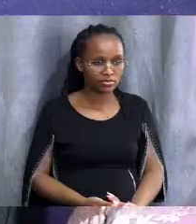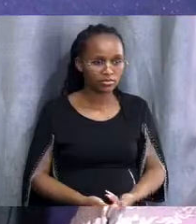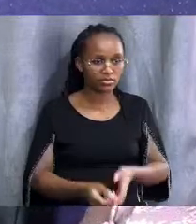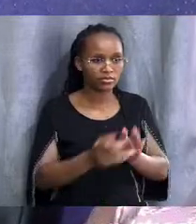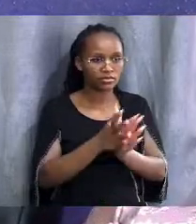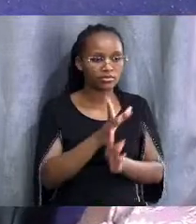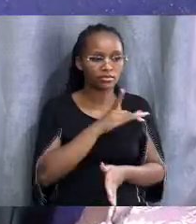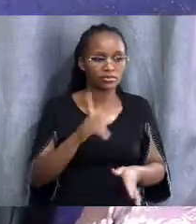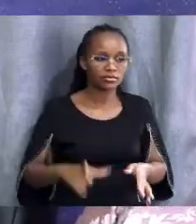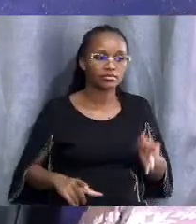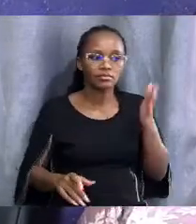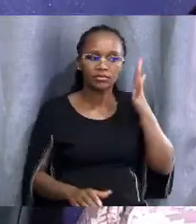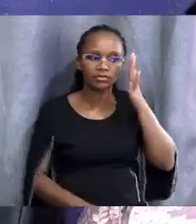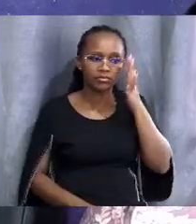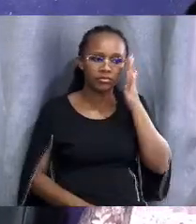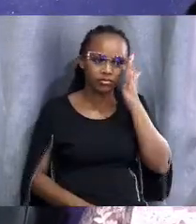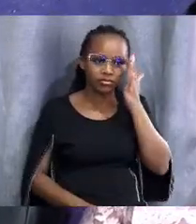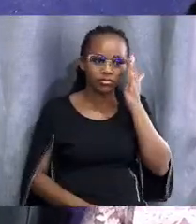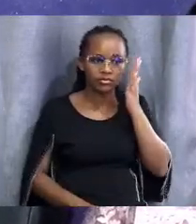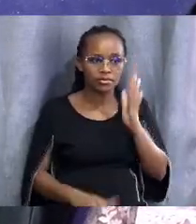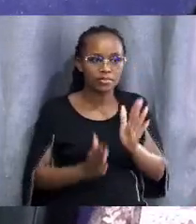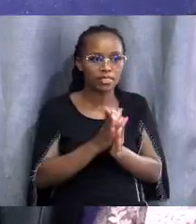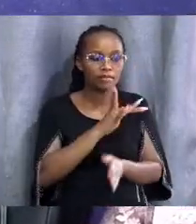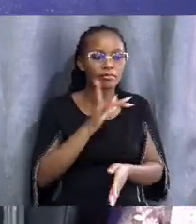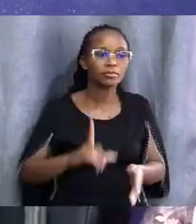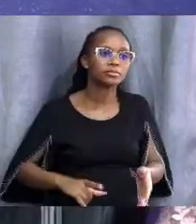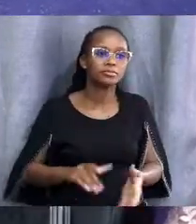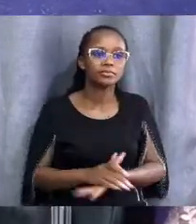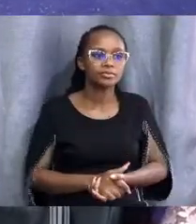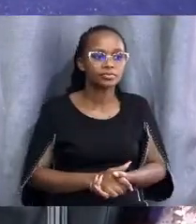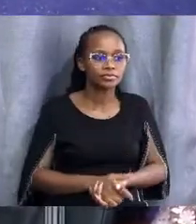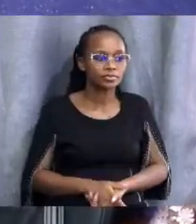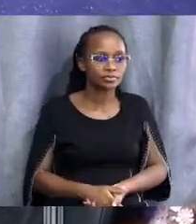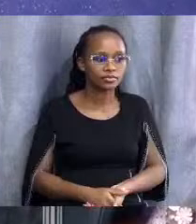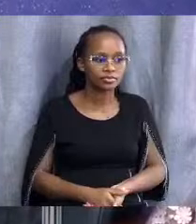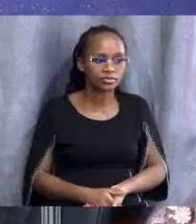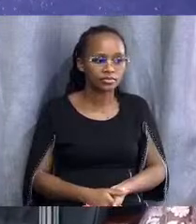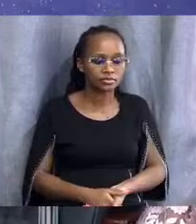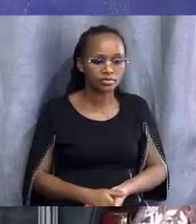Bwana Yesu asifiwe. Bwana asifiwe.